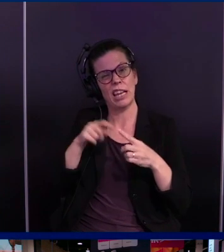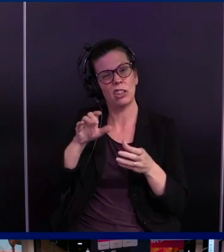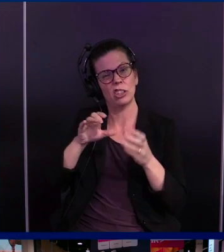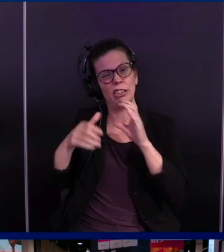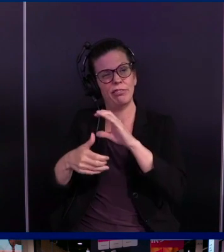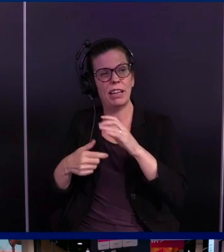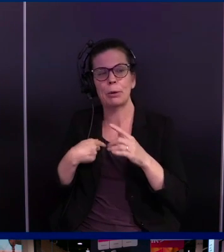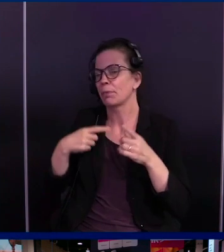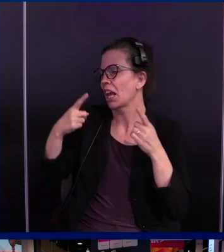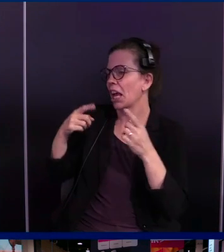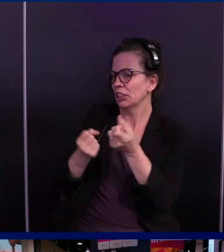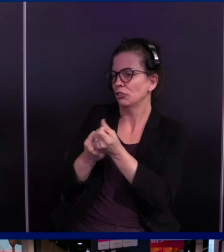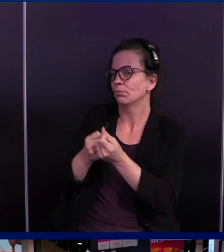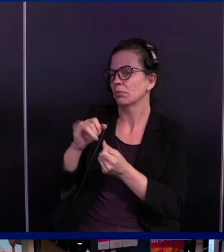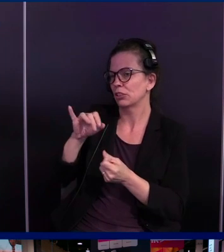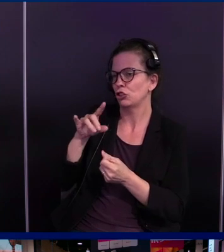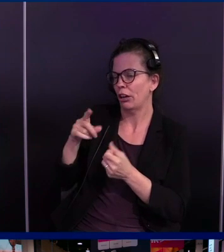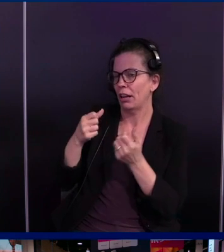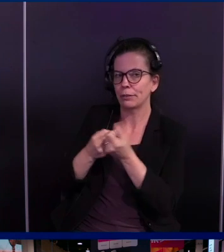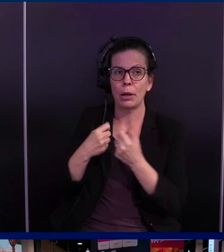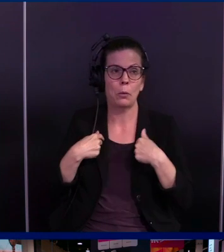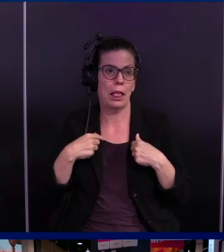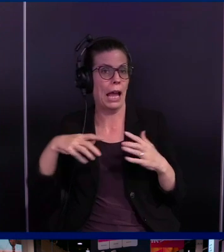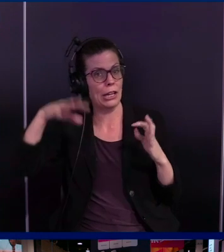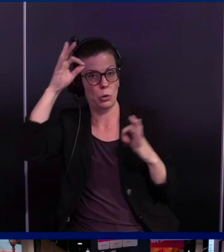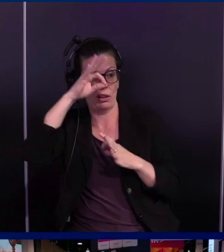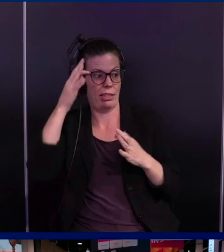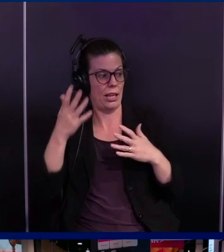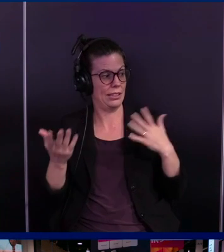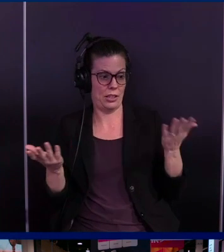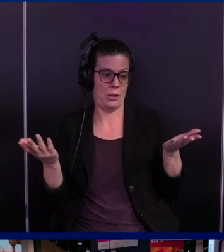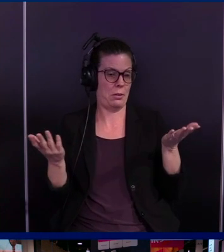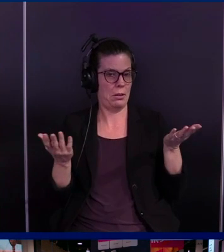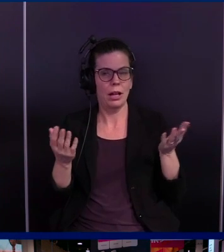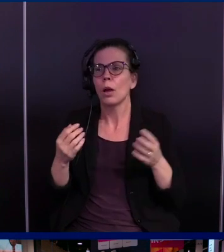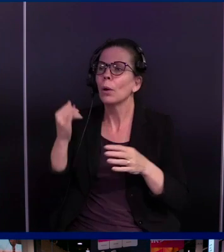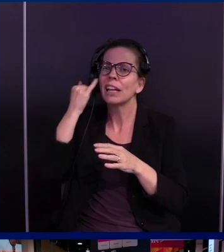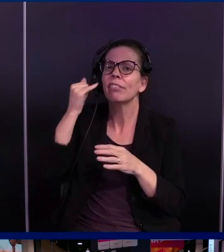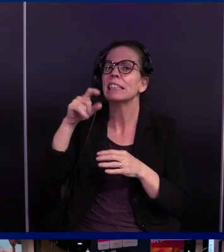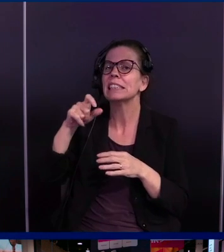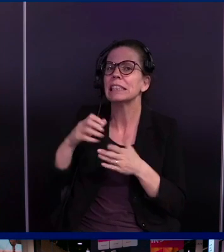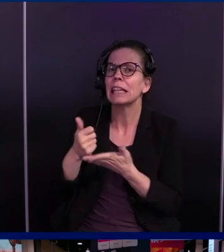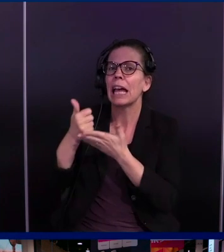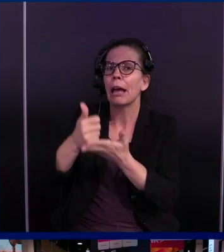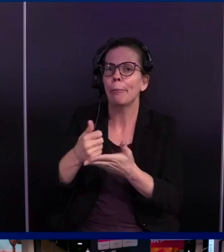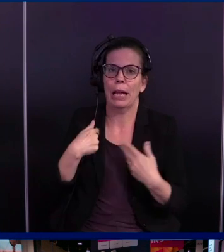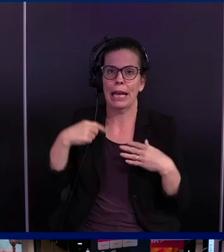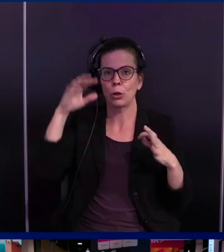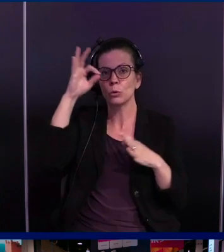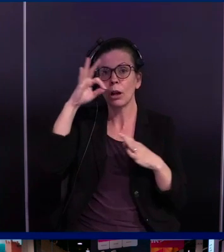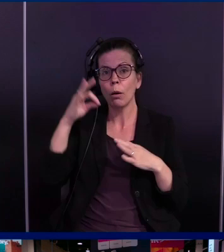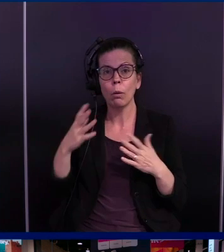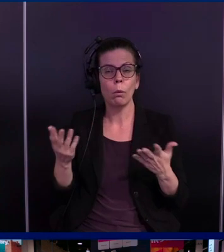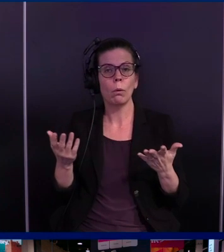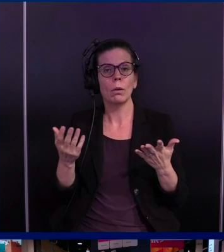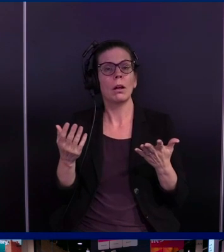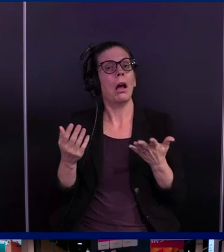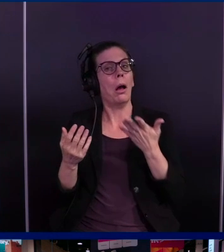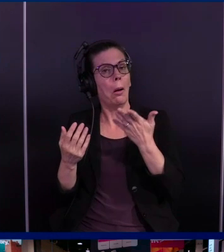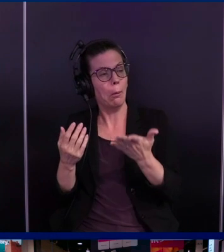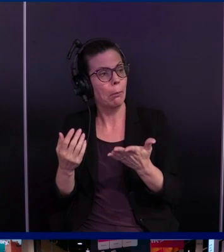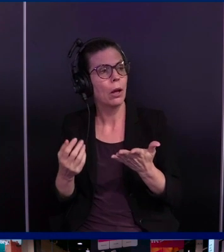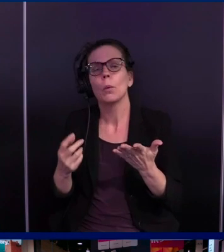that. Okay, well, I know nothing then. What if I need a hint and I don't know? Oh, yeah. Let's yeah.